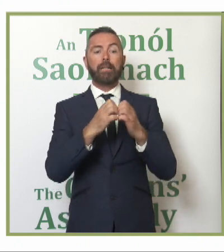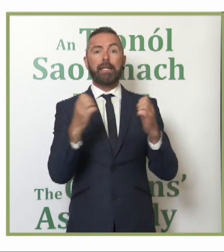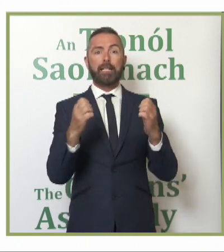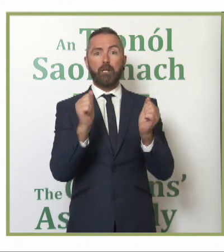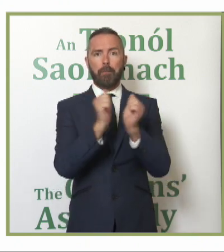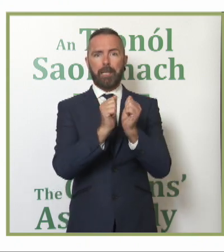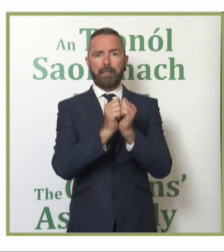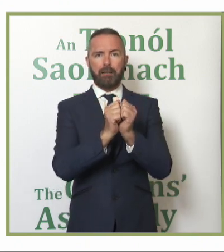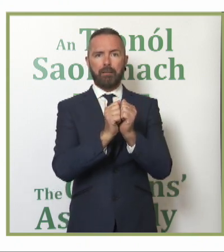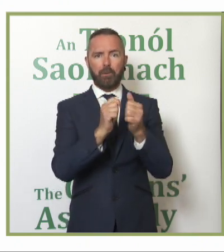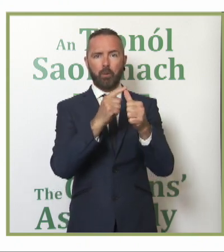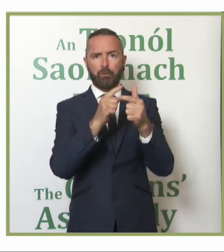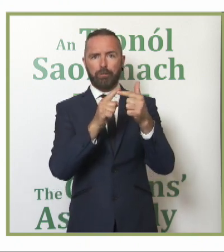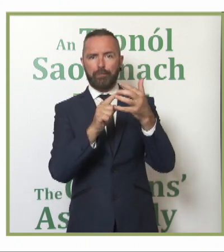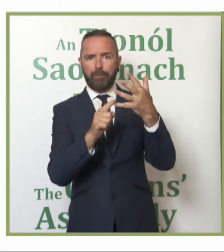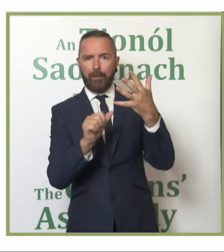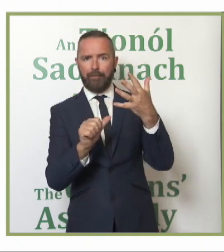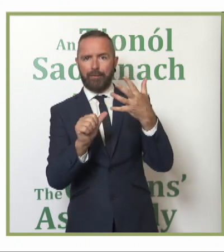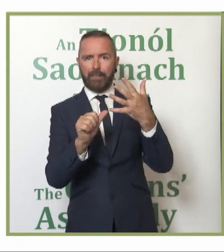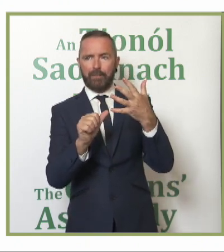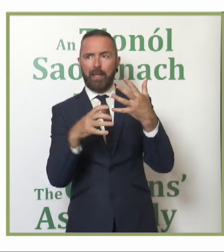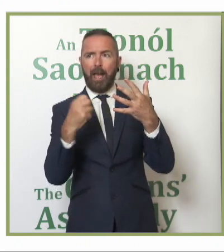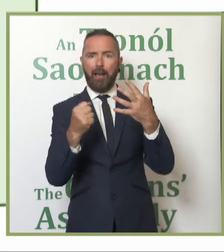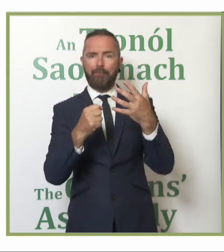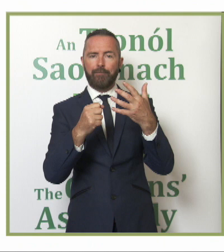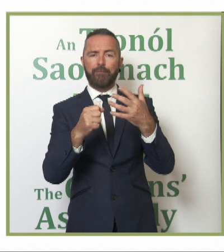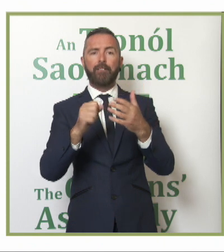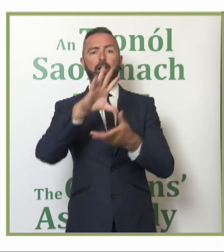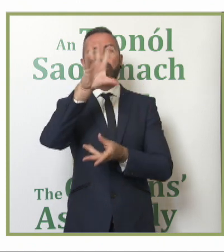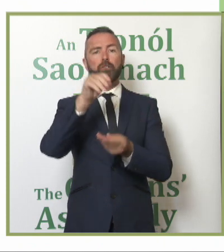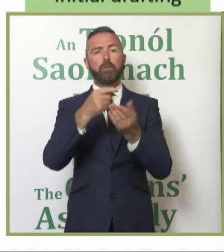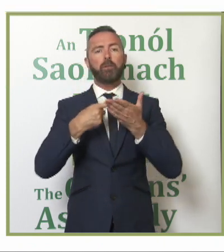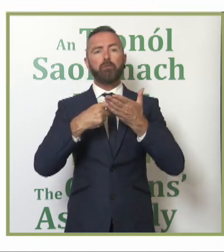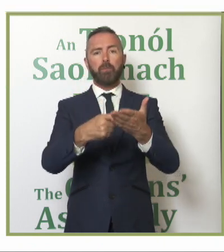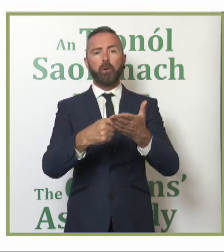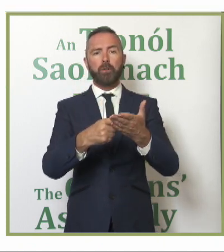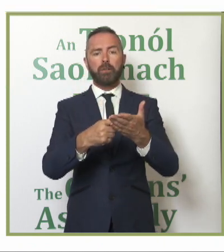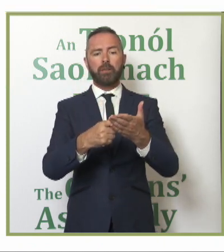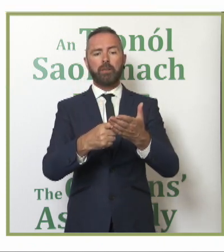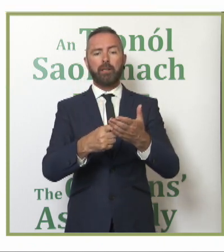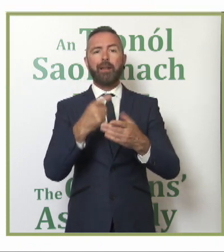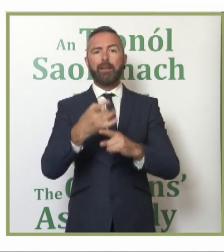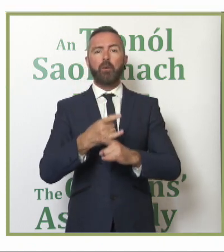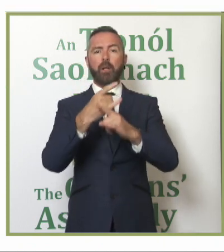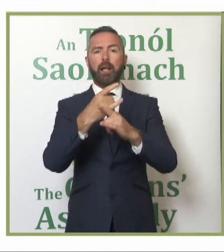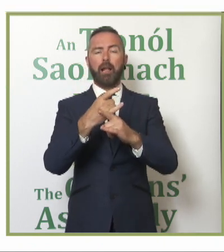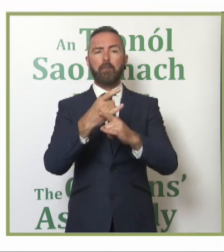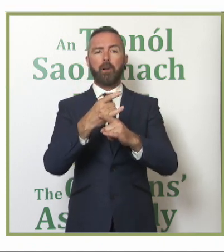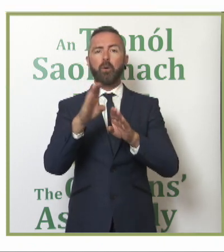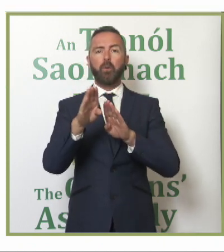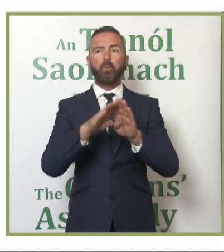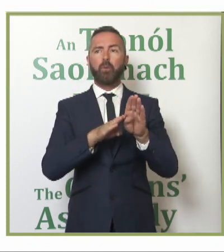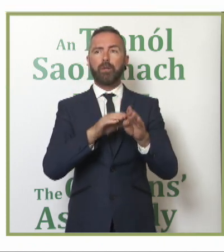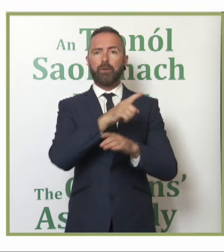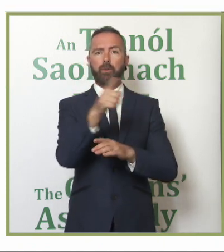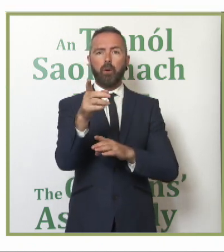meetings, produces summary reports and table-by-table reports. Collectively then, they help us, in conjunction